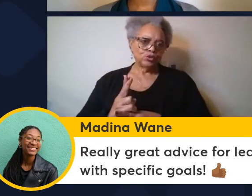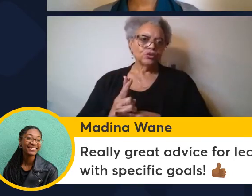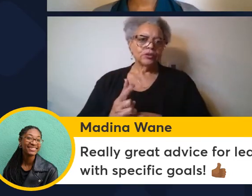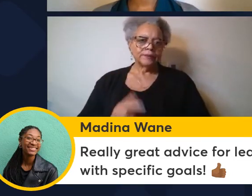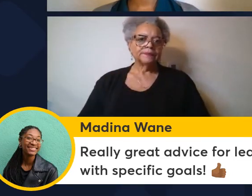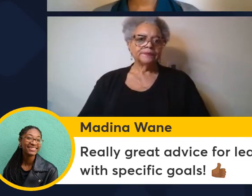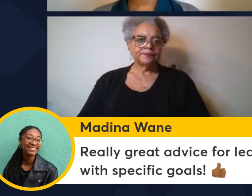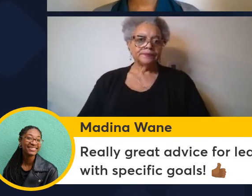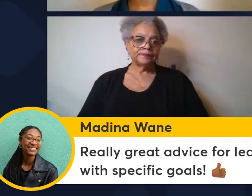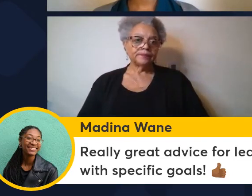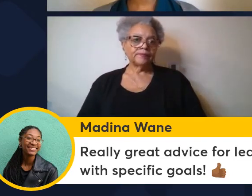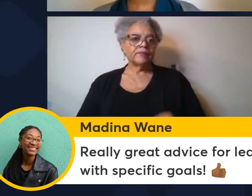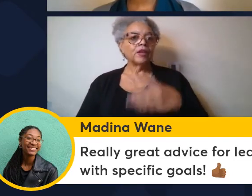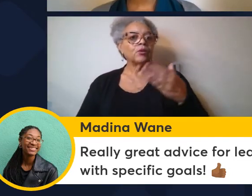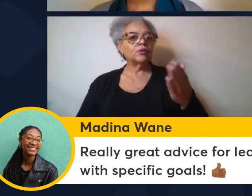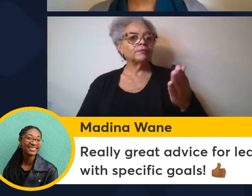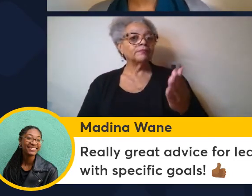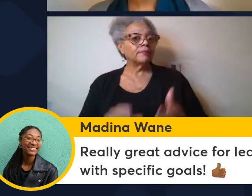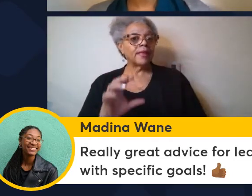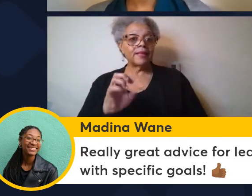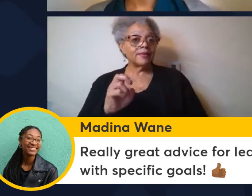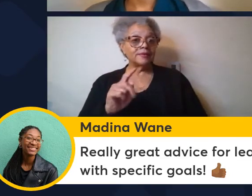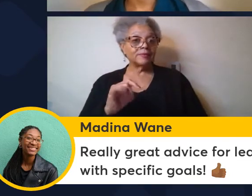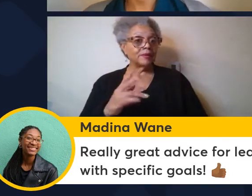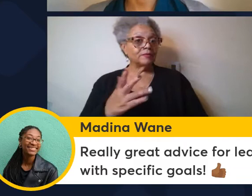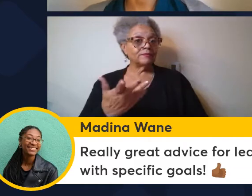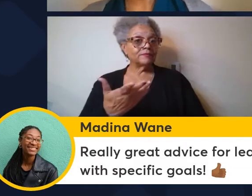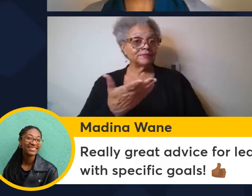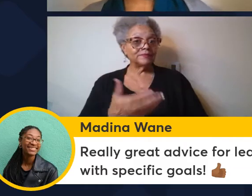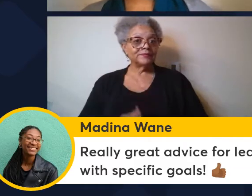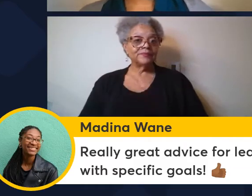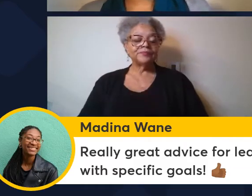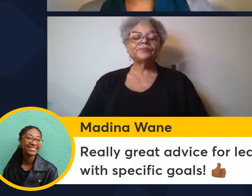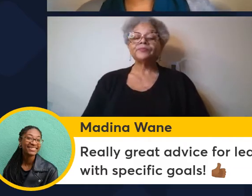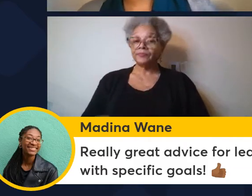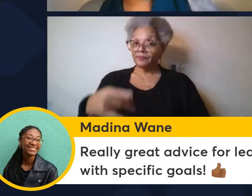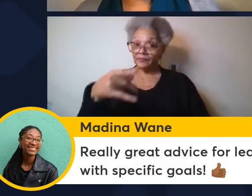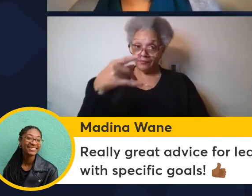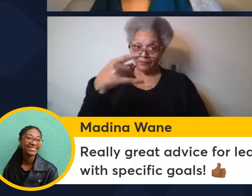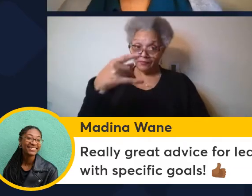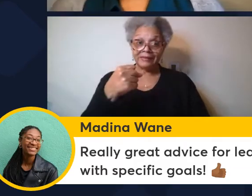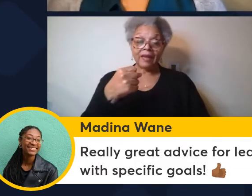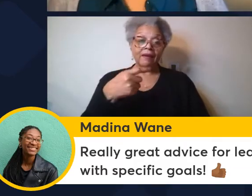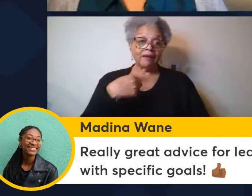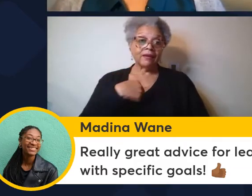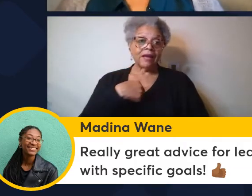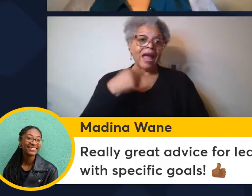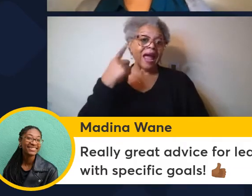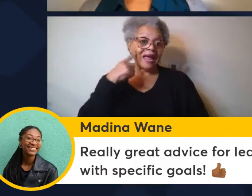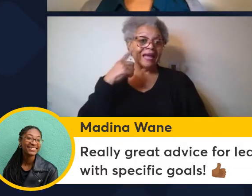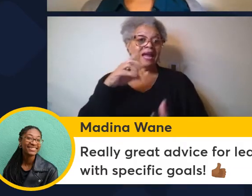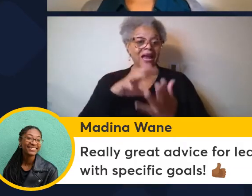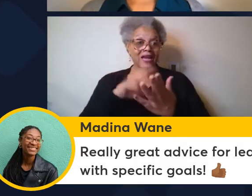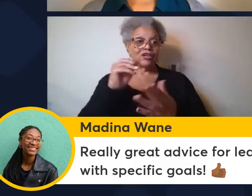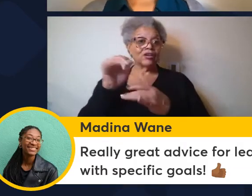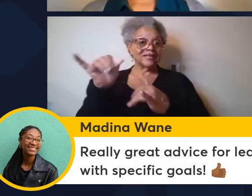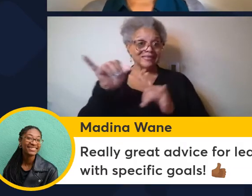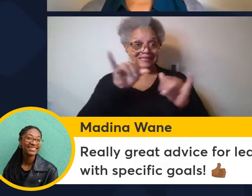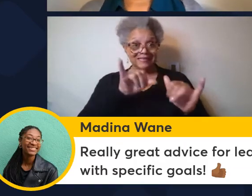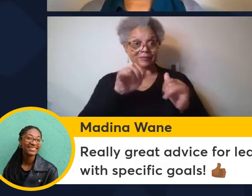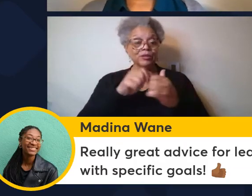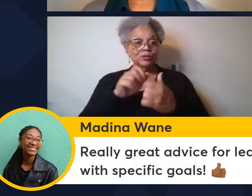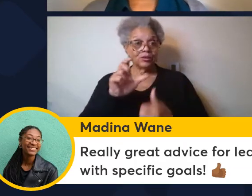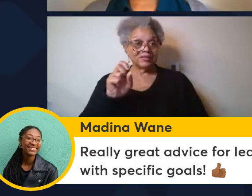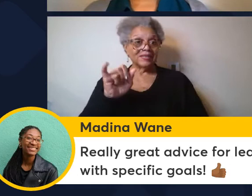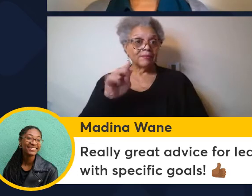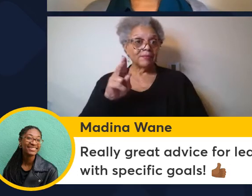well. What about you, Elizabeth? Yeah, I think that I learn in a similar way to Simone, where sort